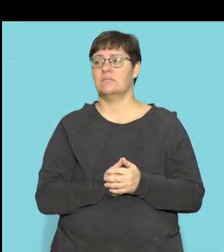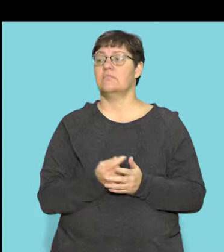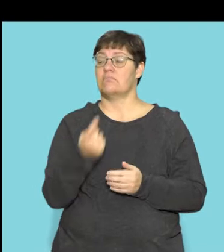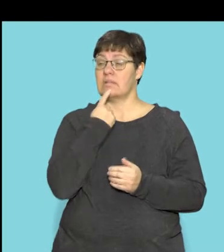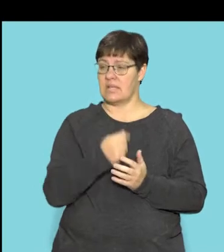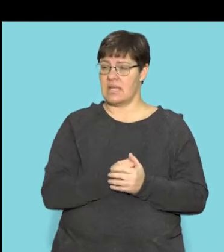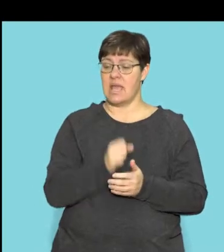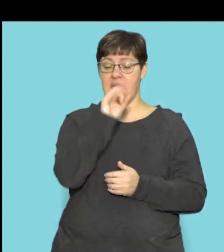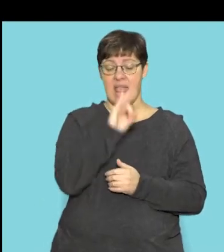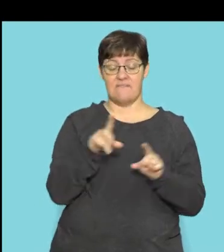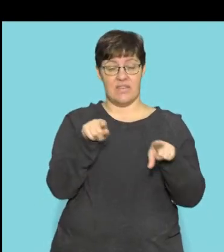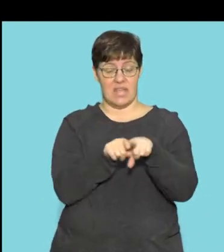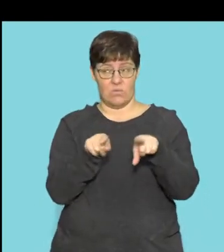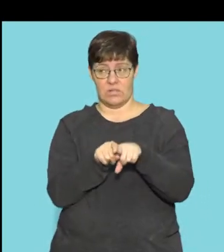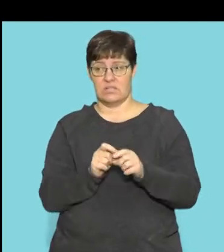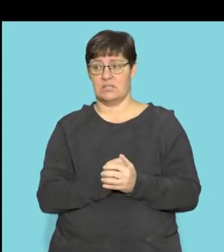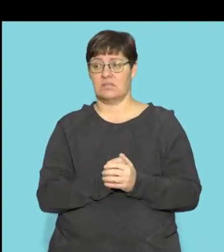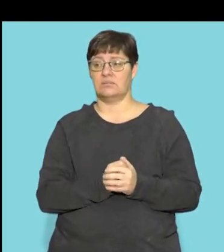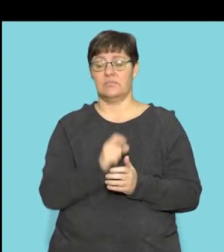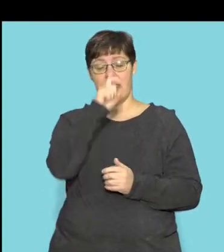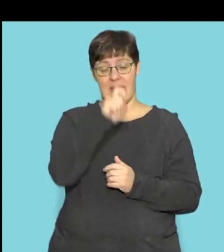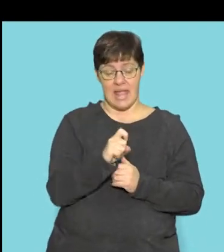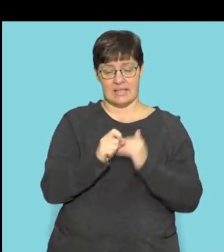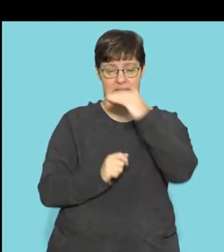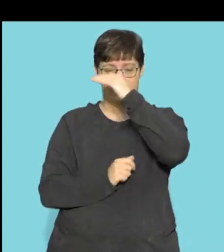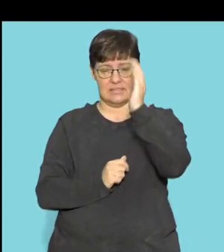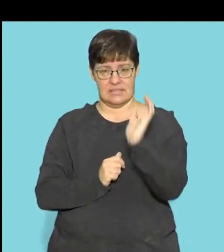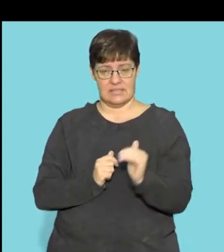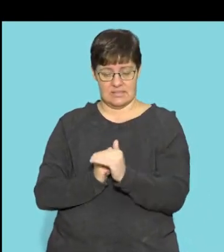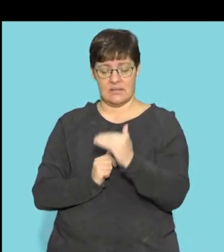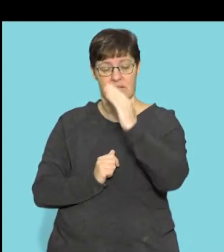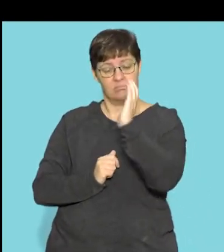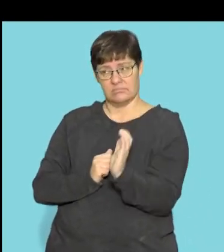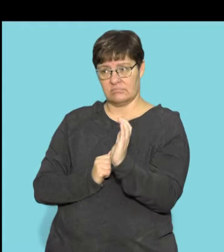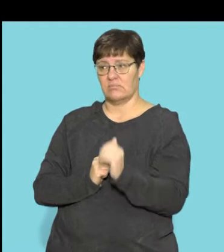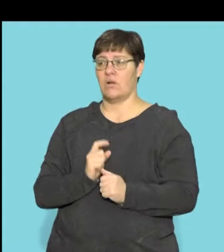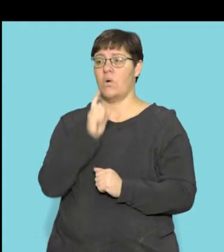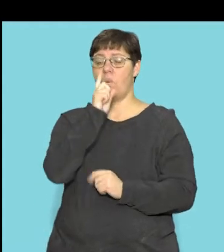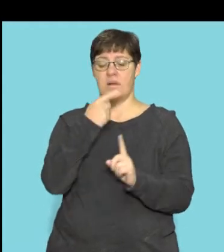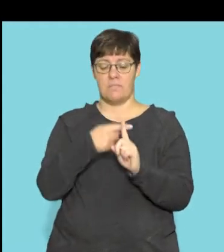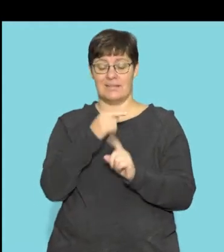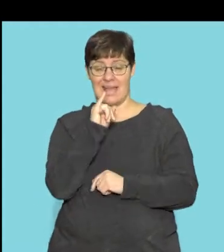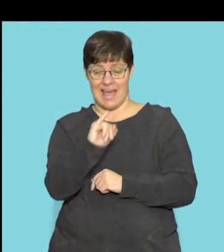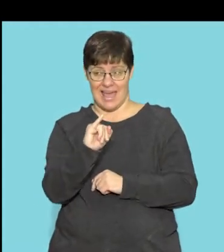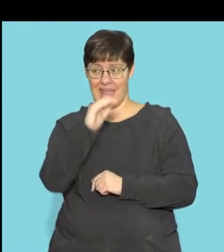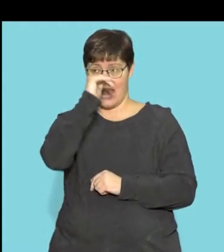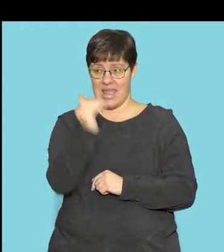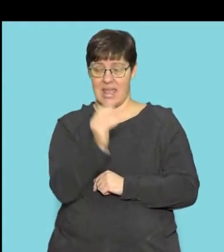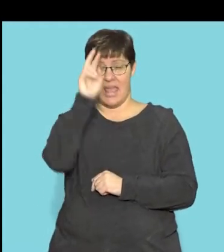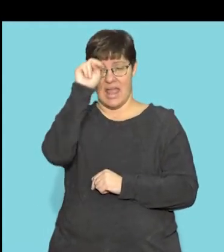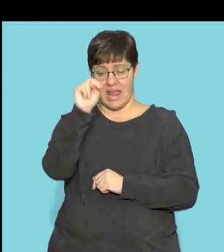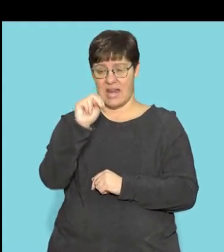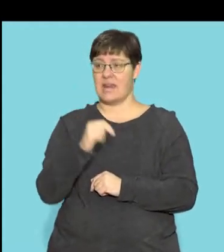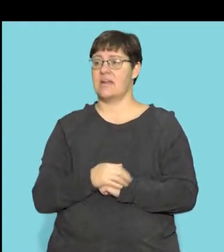is equals to X into 1 plus I. Remember the formula, to the exponent of n